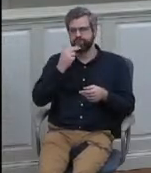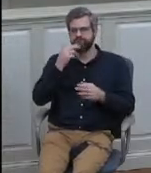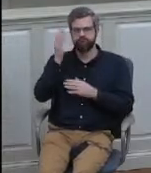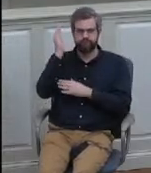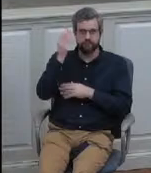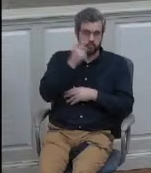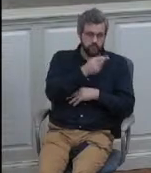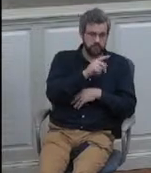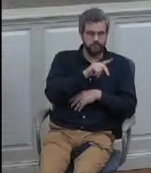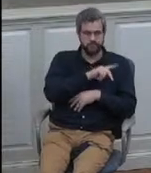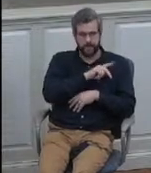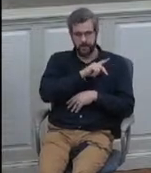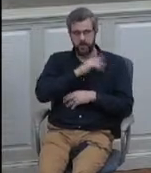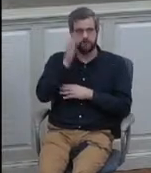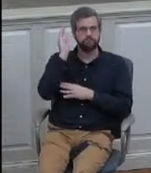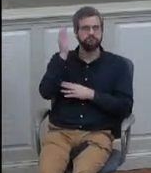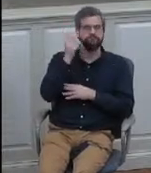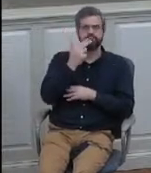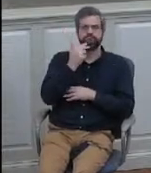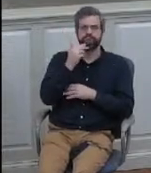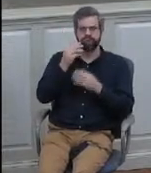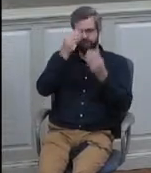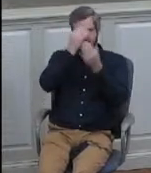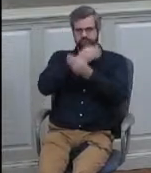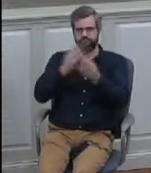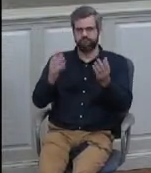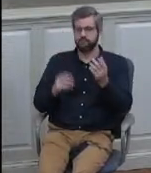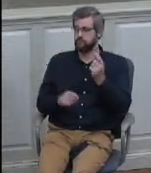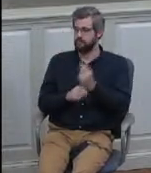and kind of just put it out there. Yep.